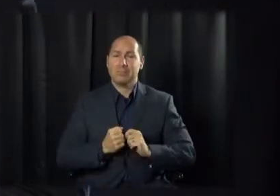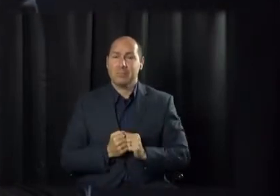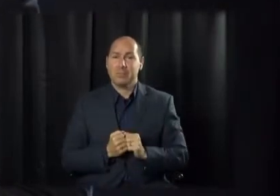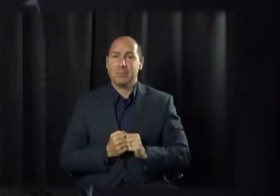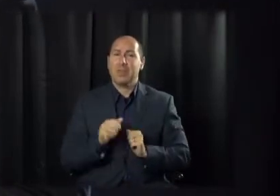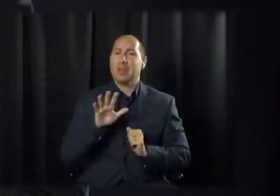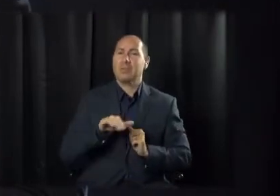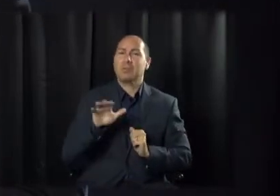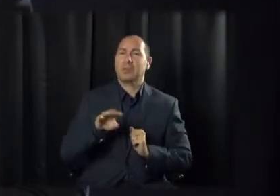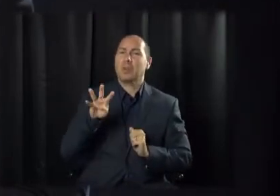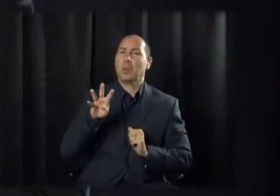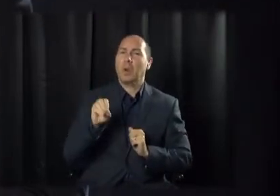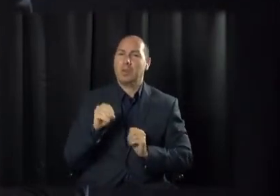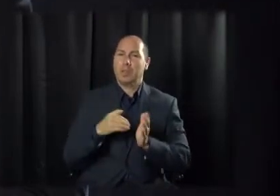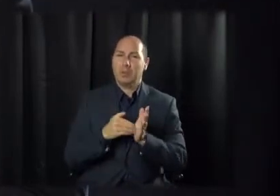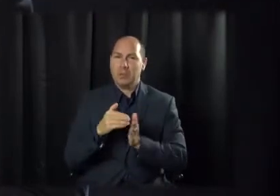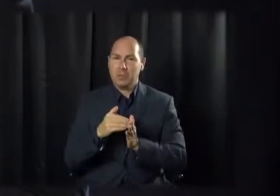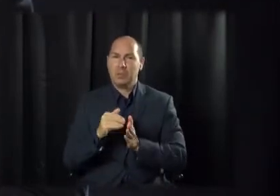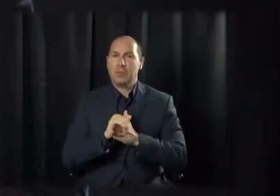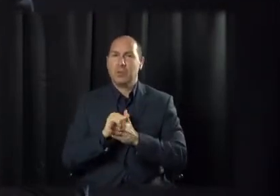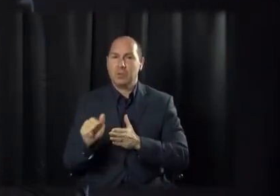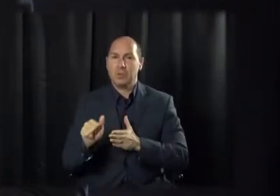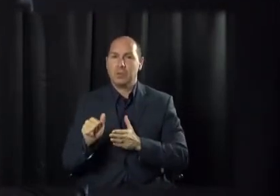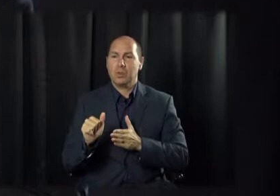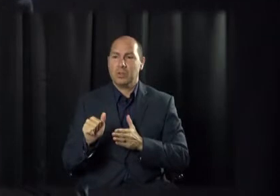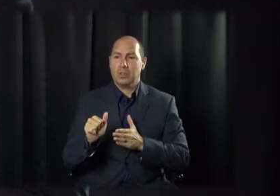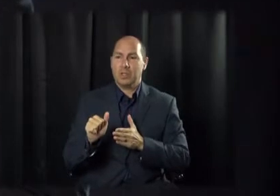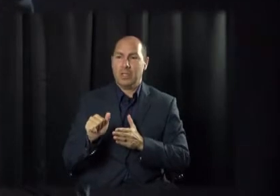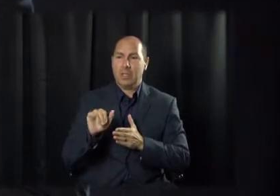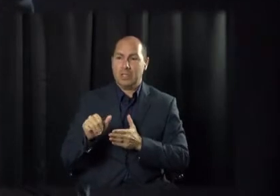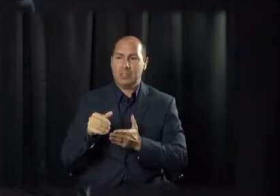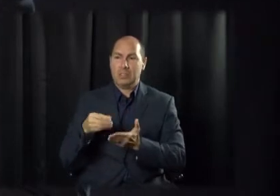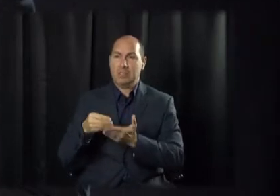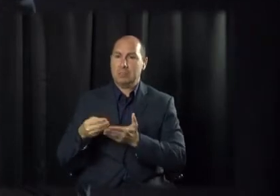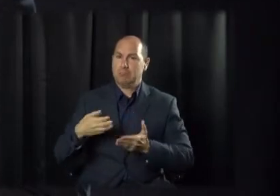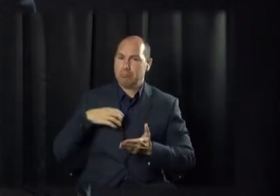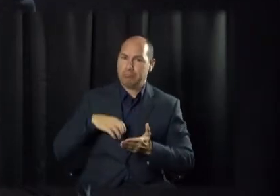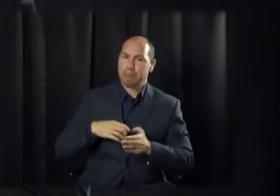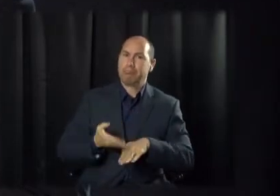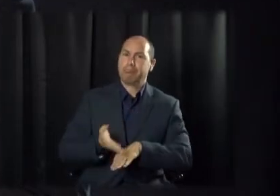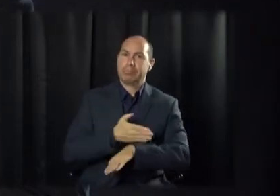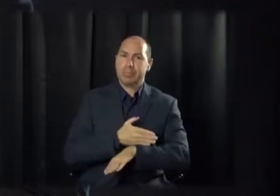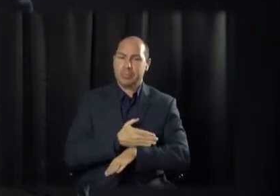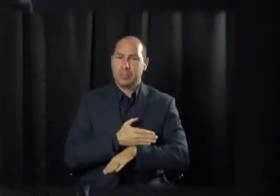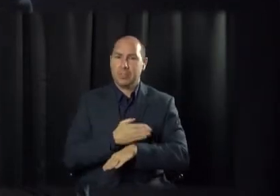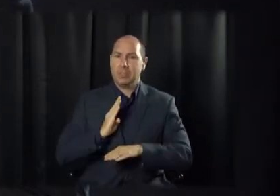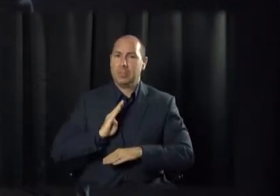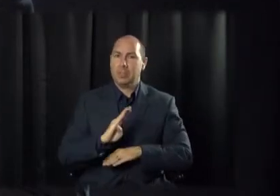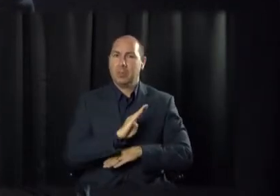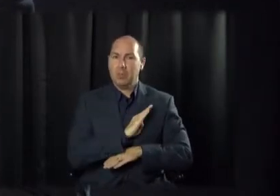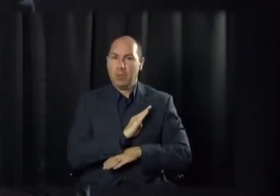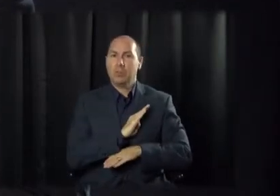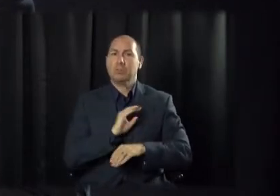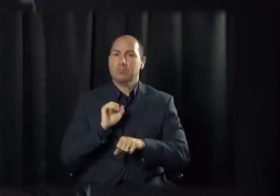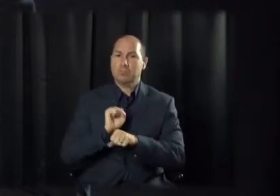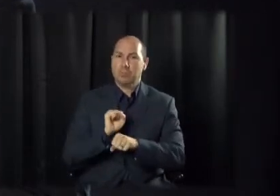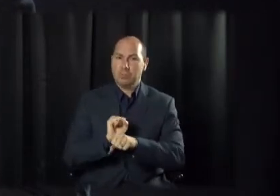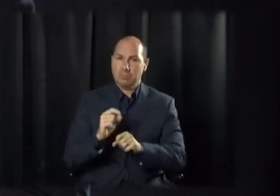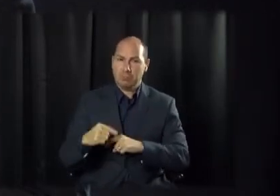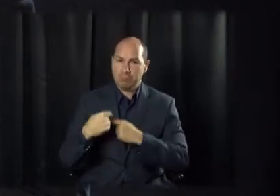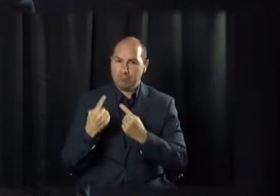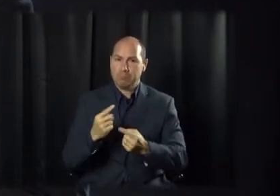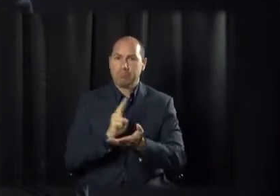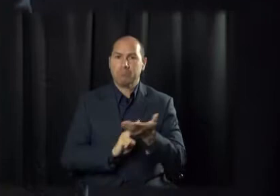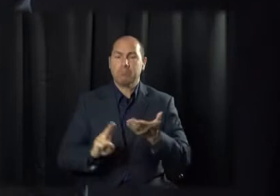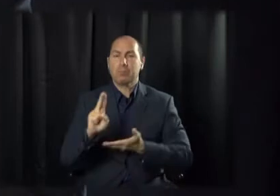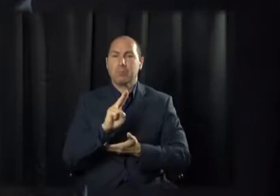$40 million or a little bit more in revenue enhancements that the board has worked with the university on, where they can